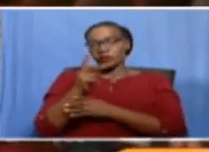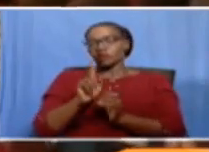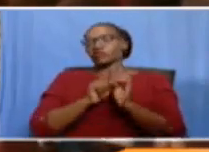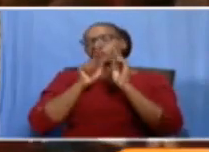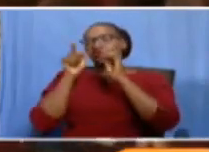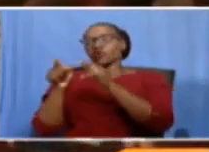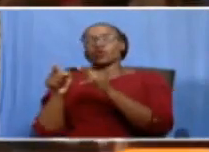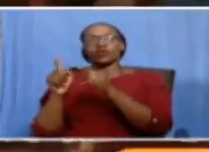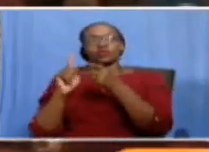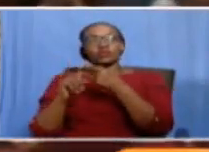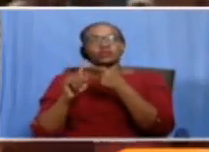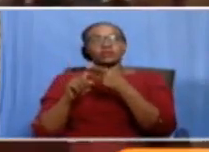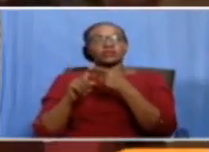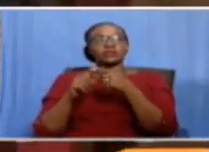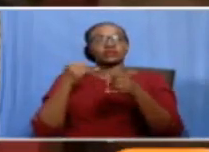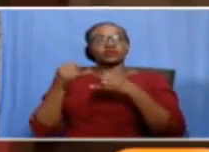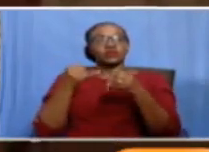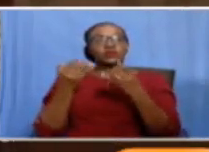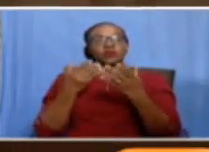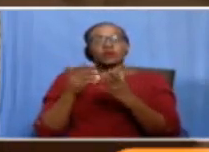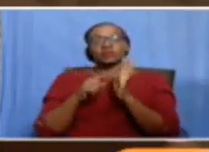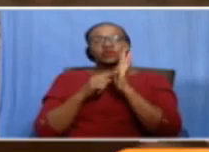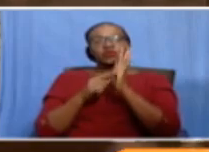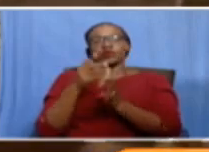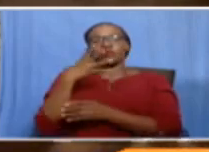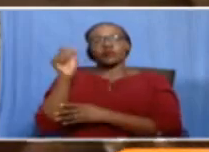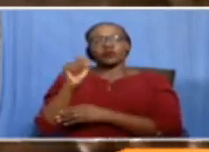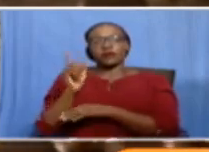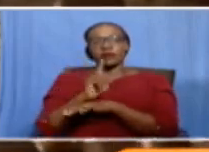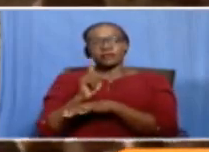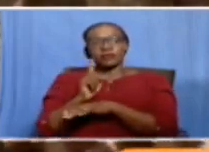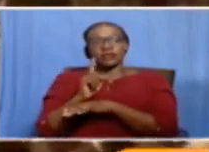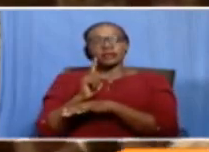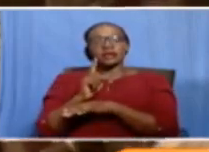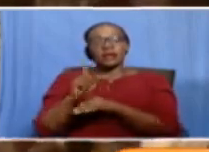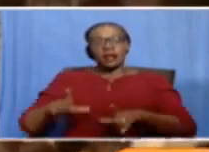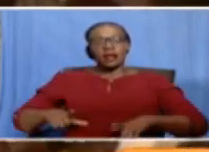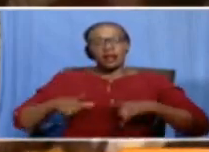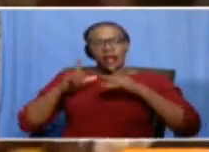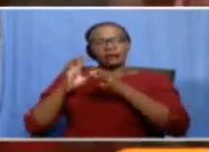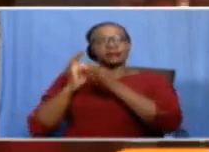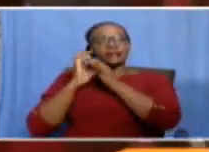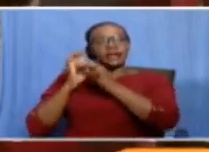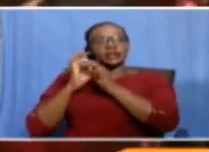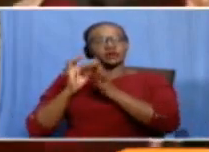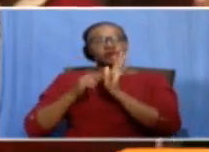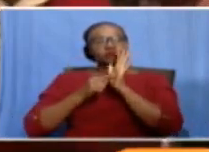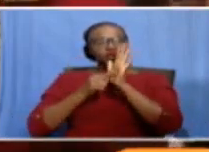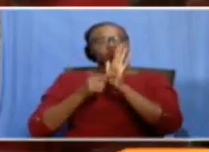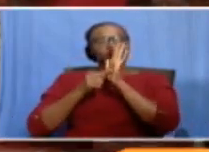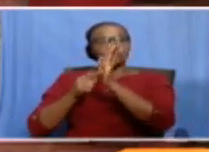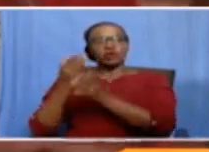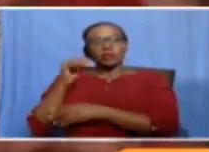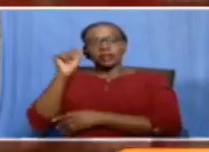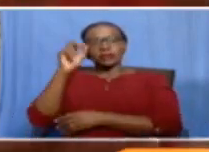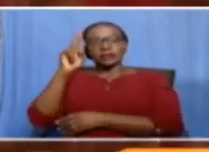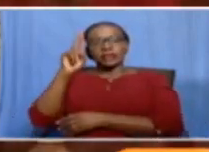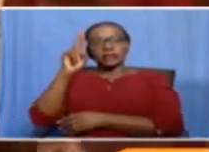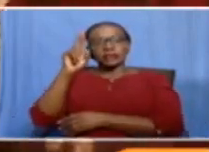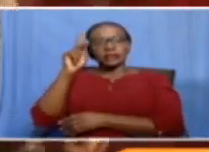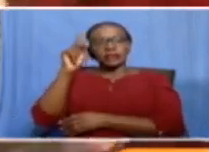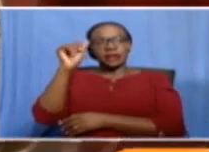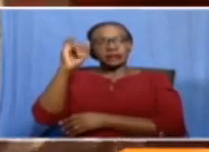Kenya National Theatre, where they were treated to 45 minutes of live cultural performances staged by Sarakasi Group,